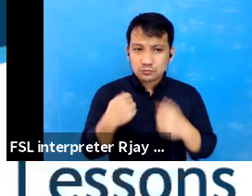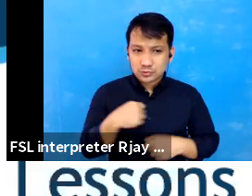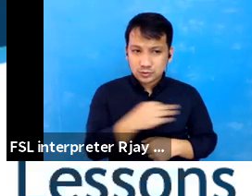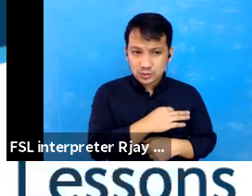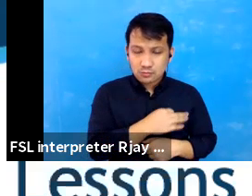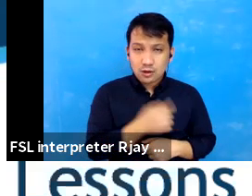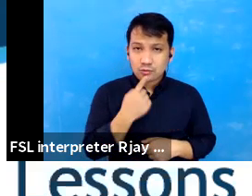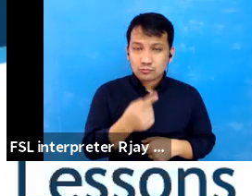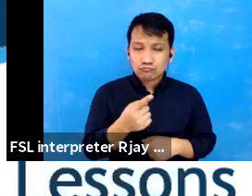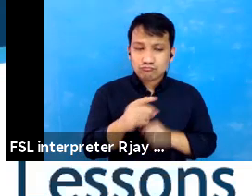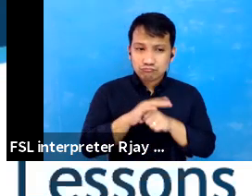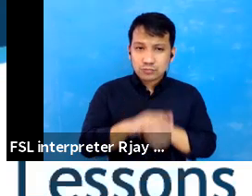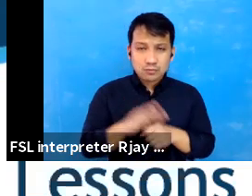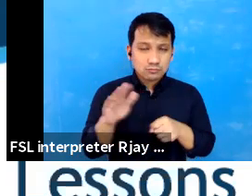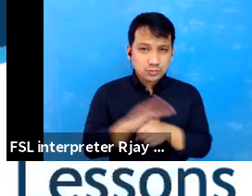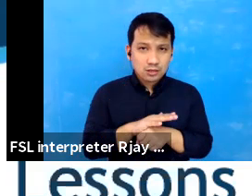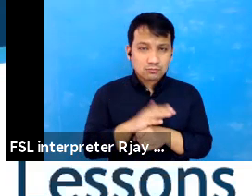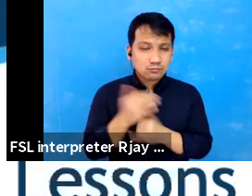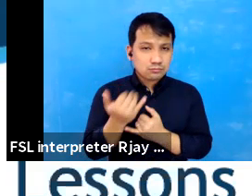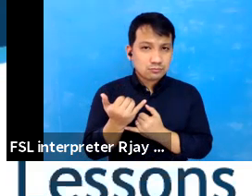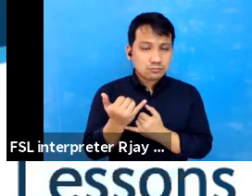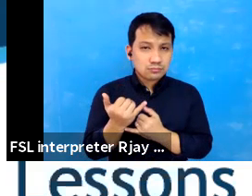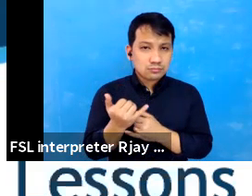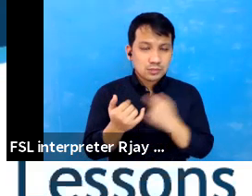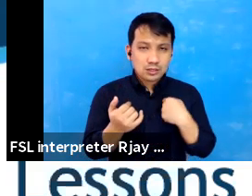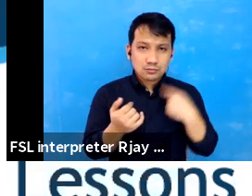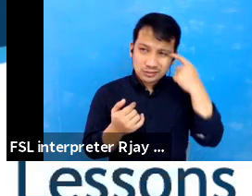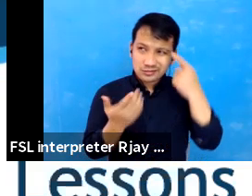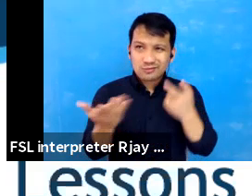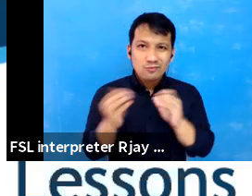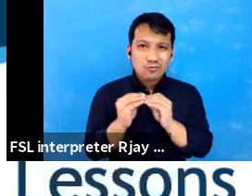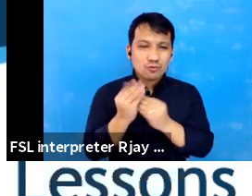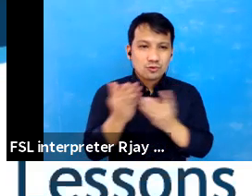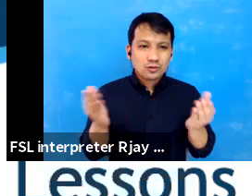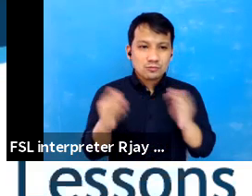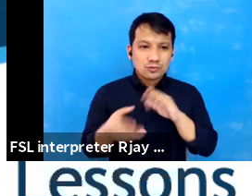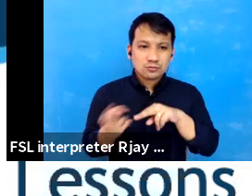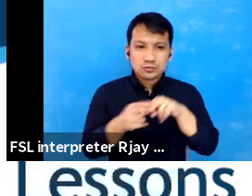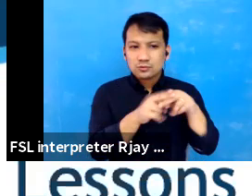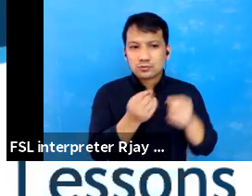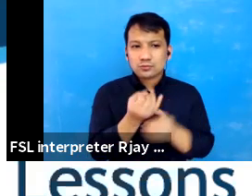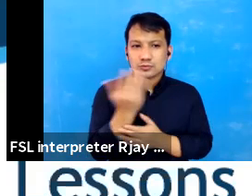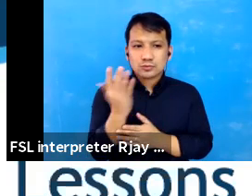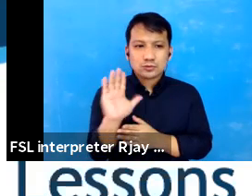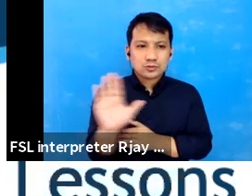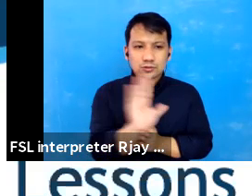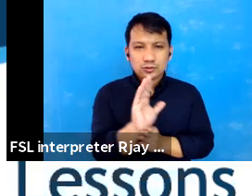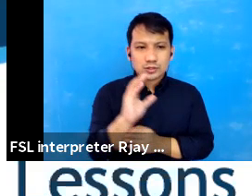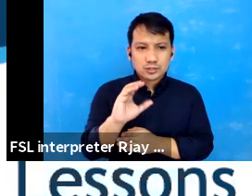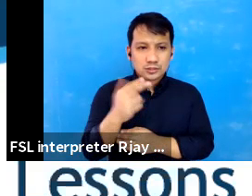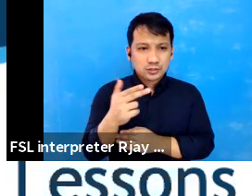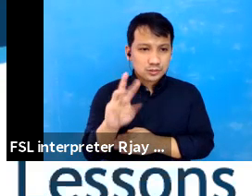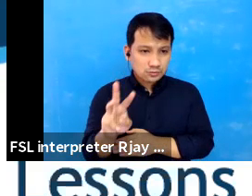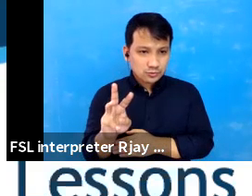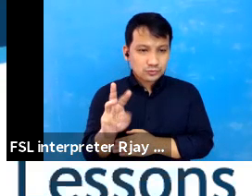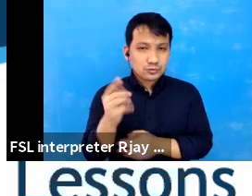I would stress enough, no? I think all of them mentioned that they have increased the number of their